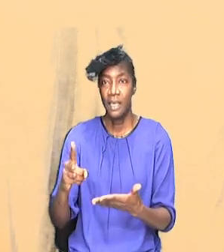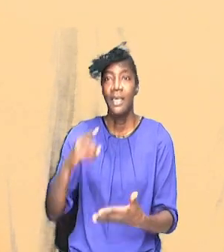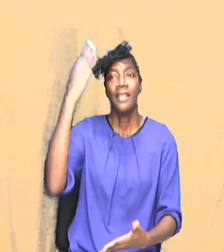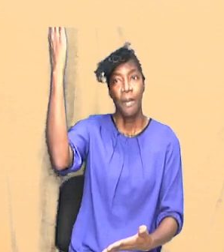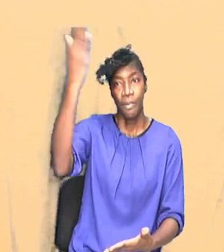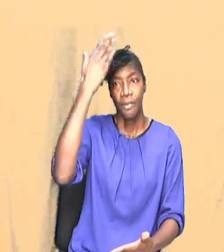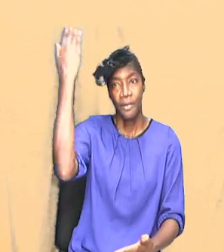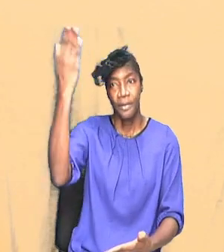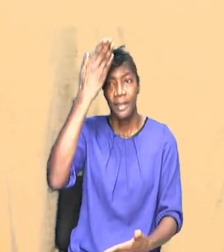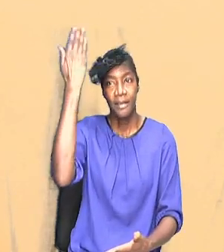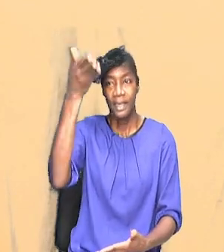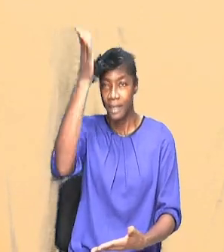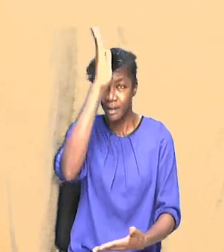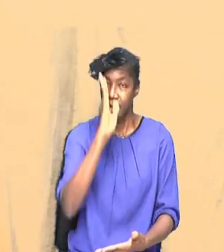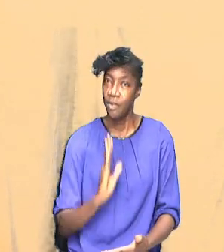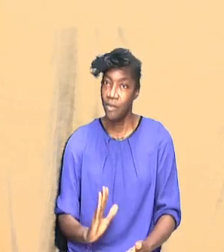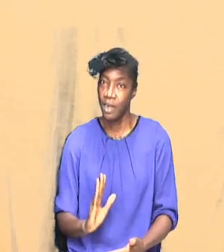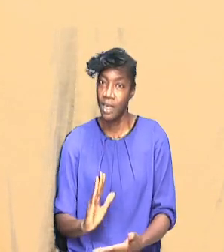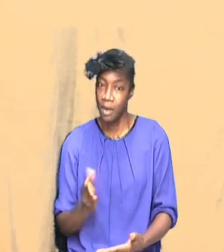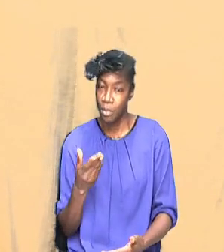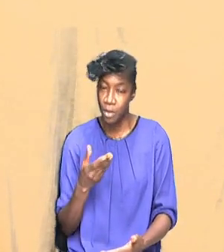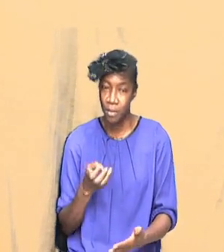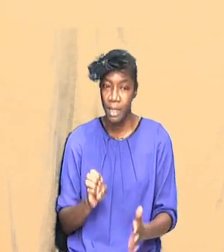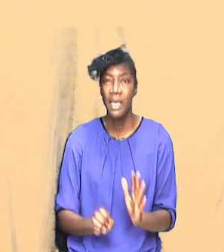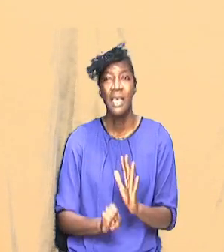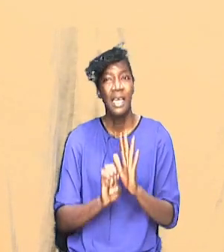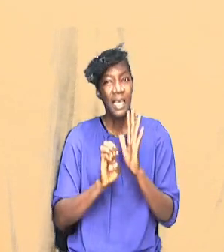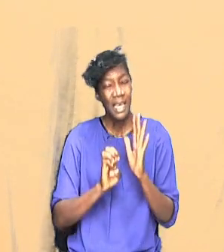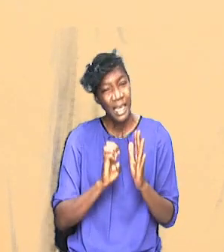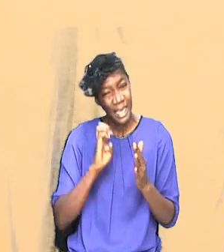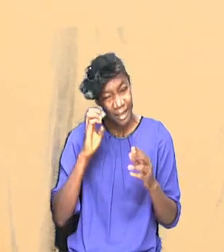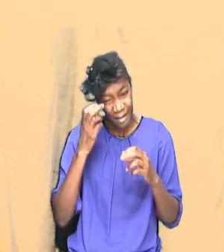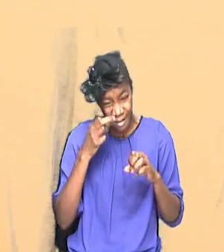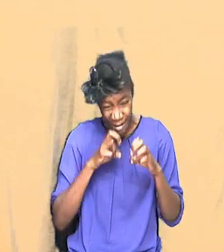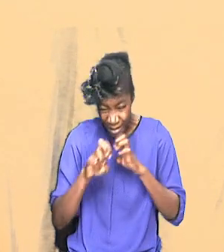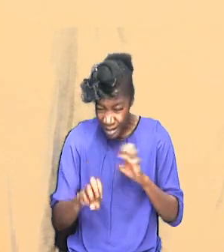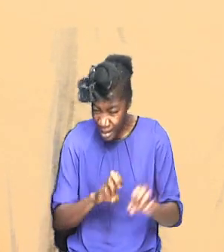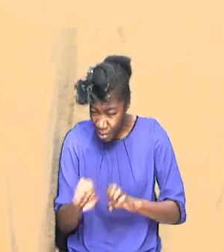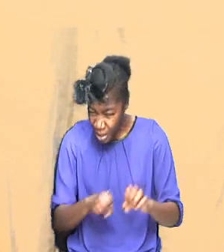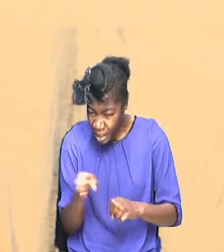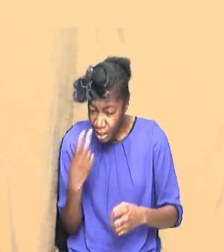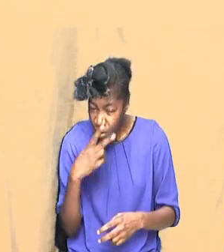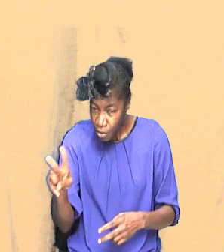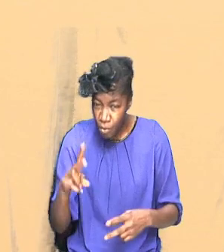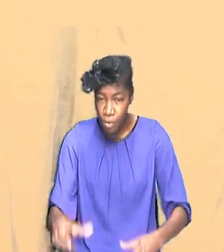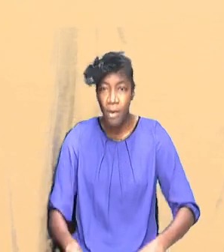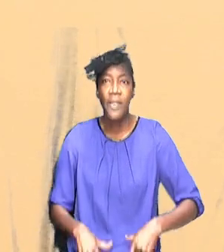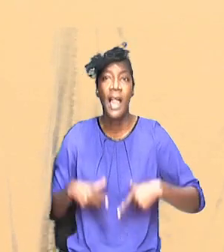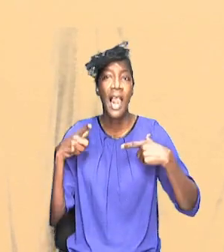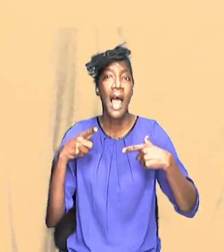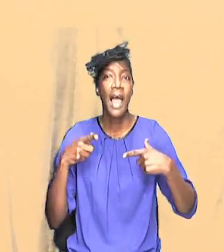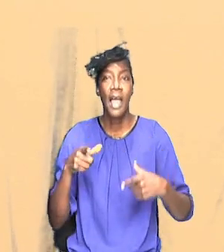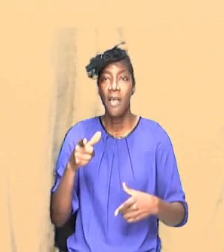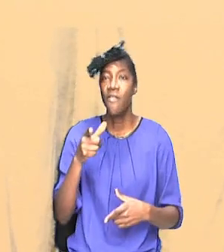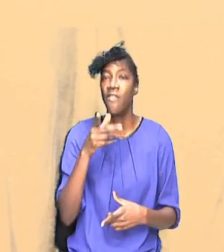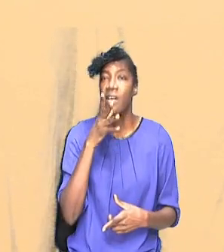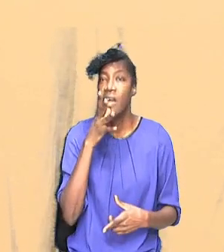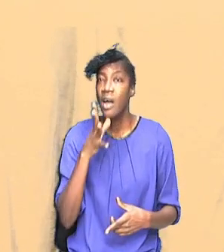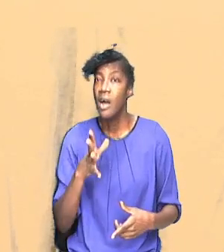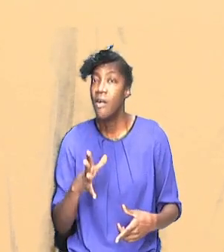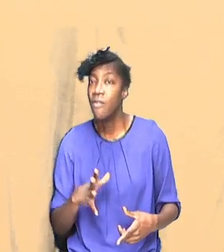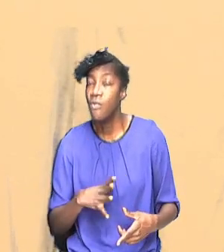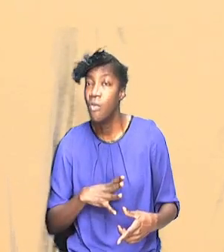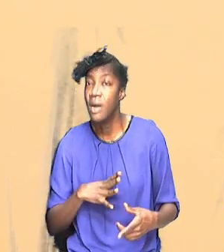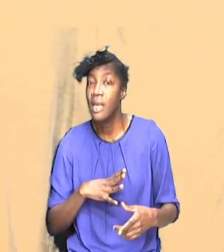of God. Amen. But we will examine it through the life of a woman that the Bible calls a